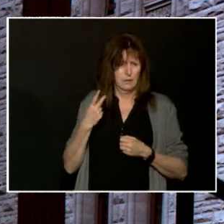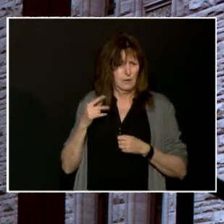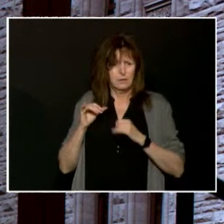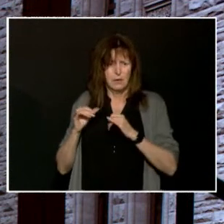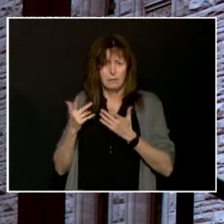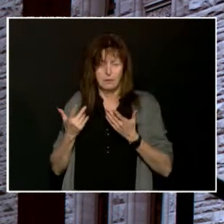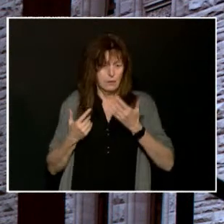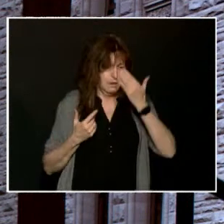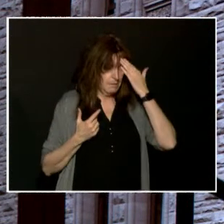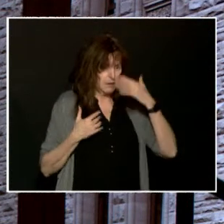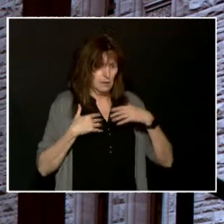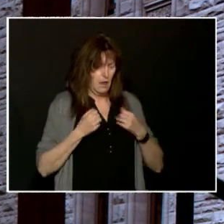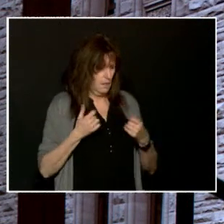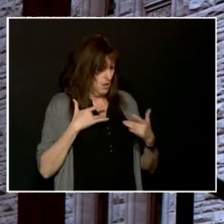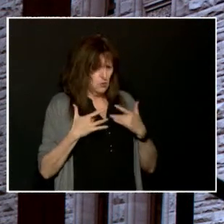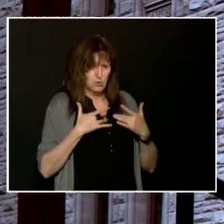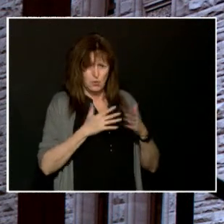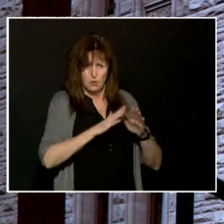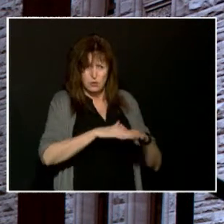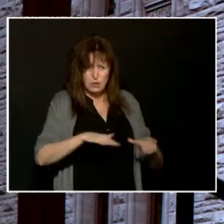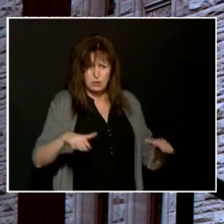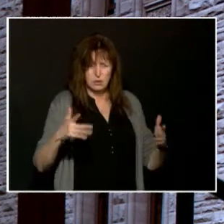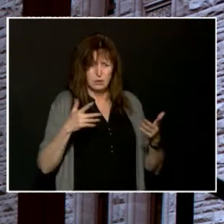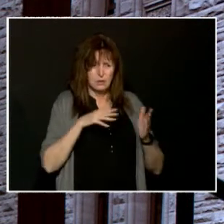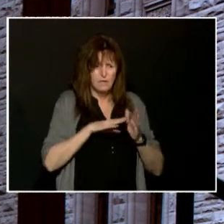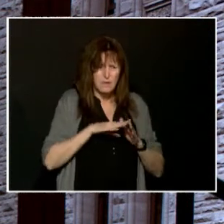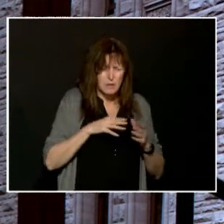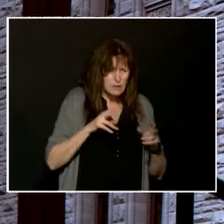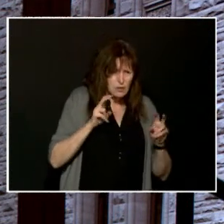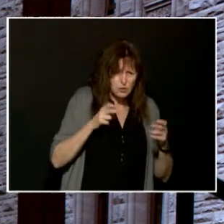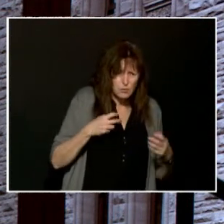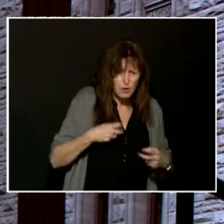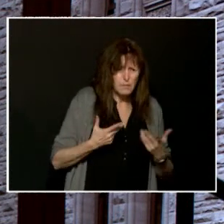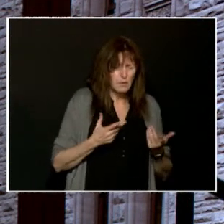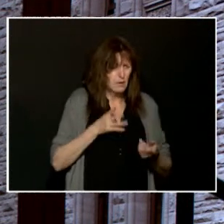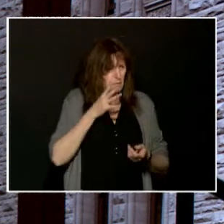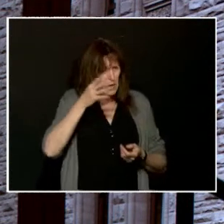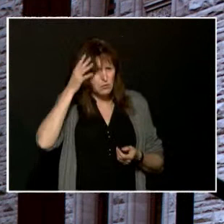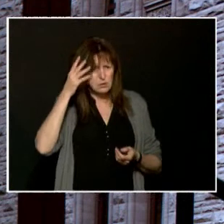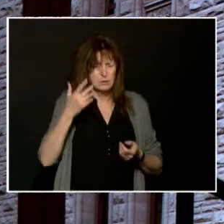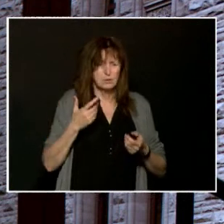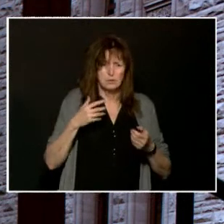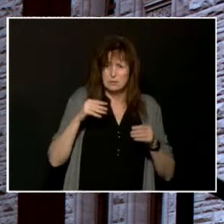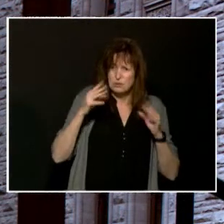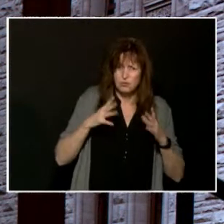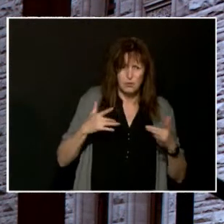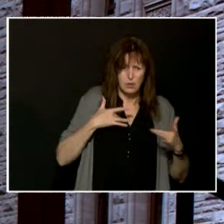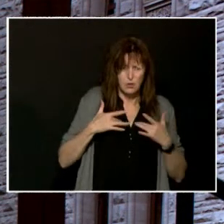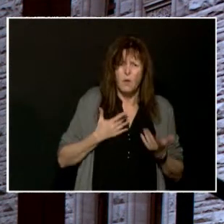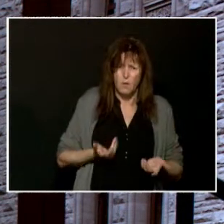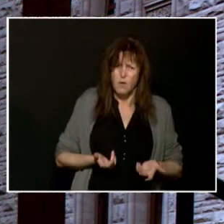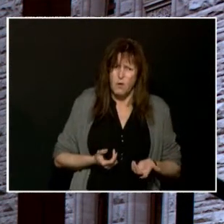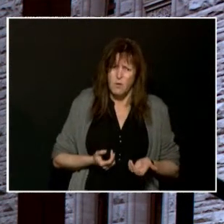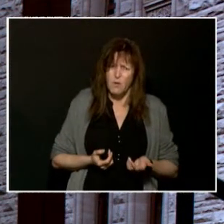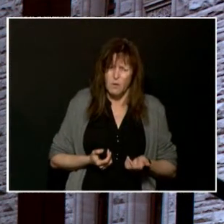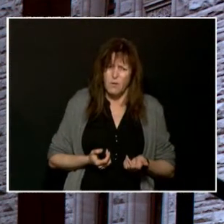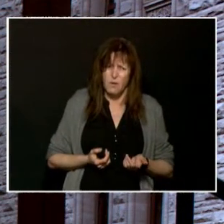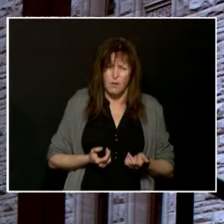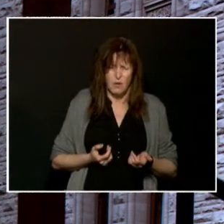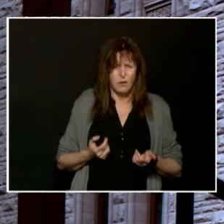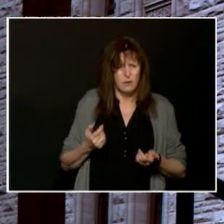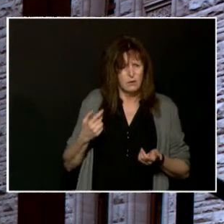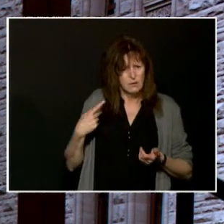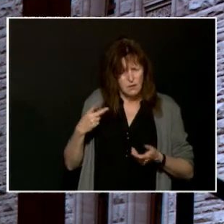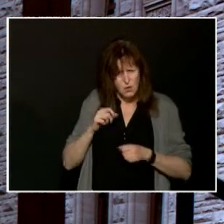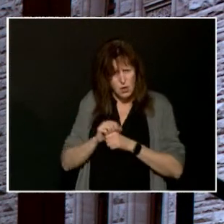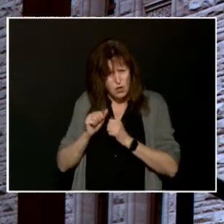children, the developmental issues, and of course are the parents, as are the teachers, in there, we have been working with our school nurses, with